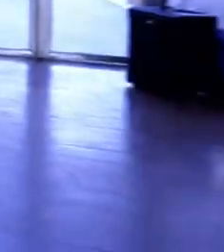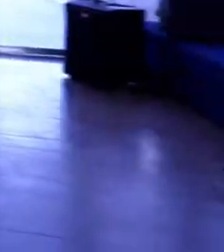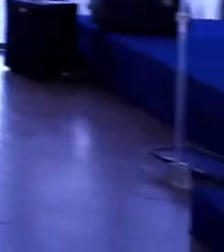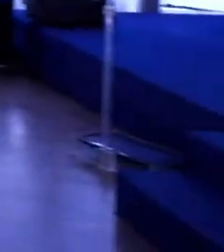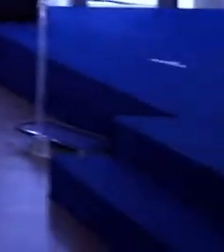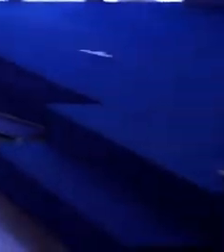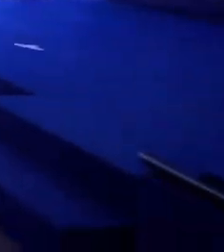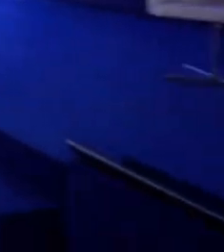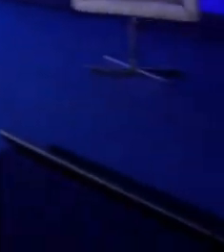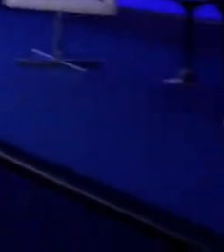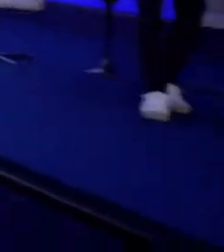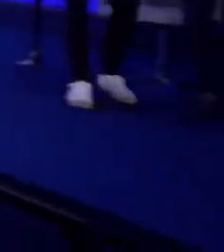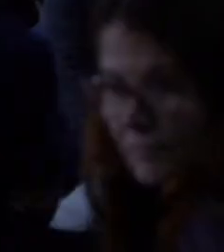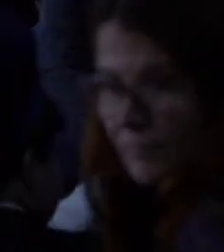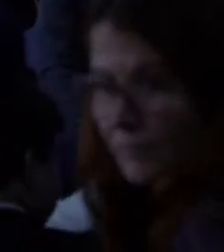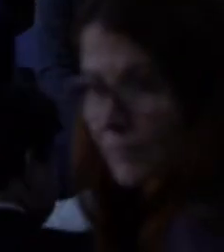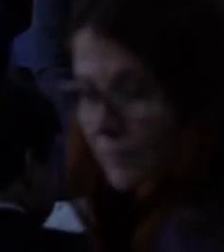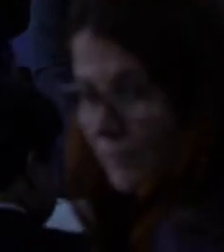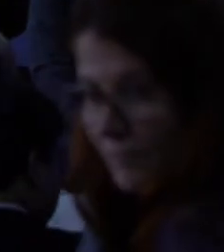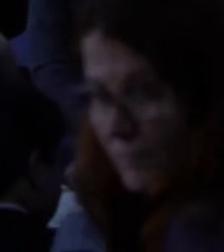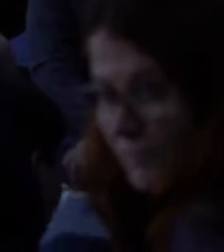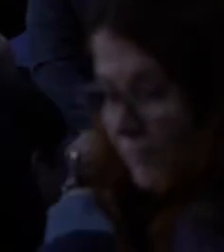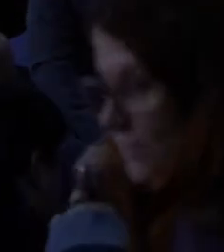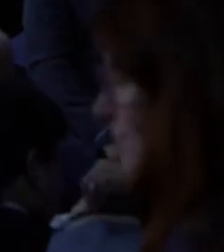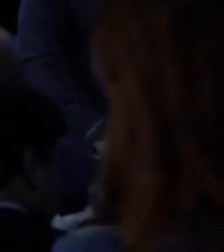Depois eu entro. Depois eu entro, vai.